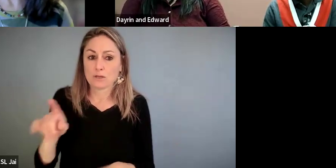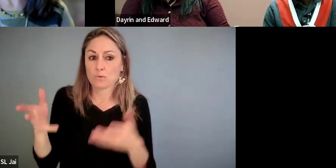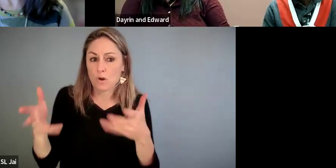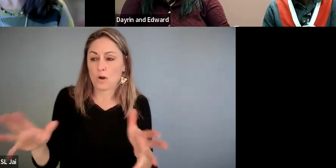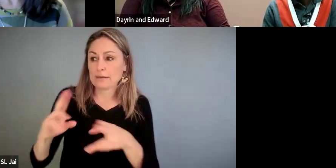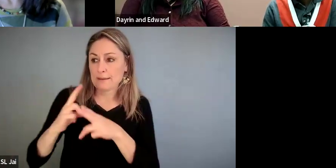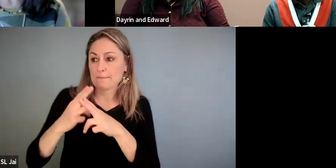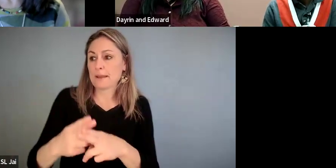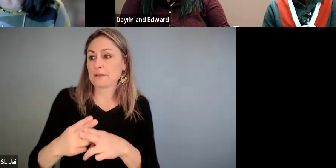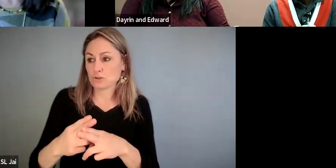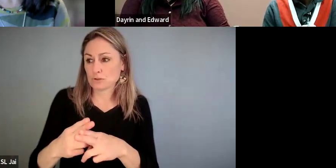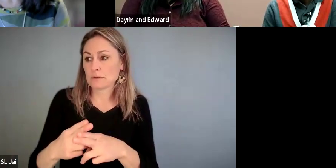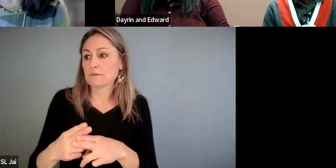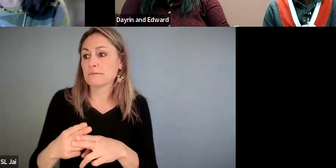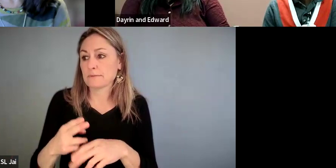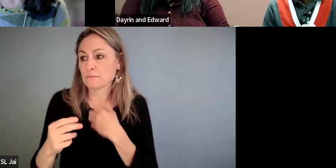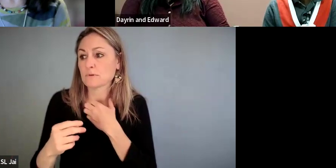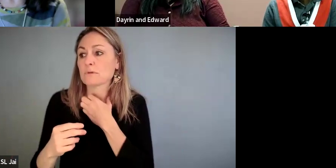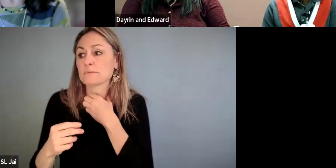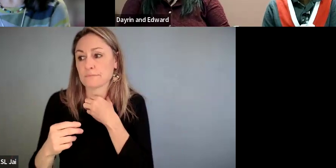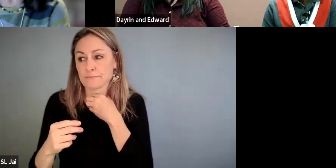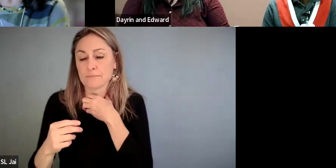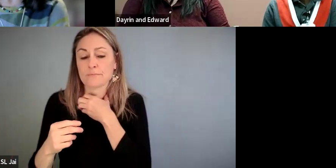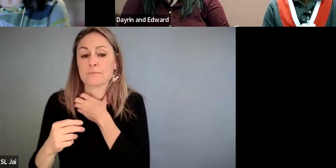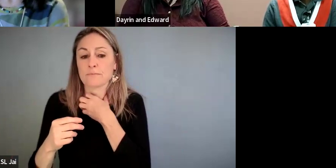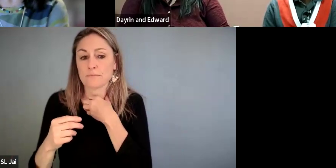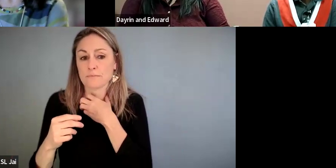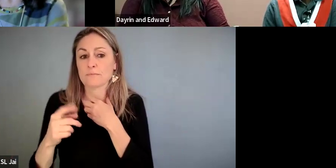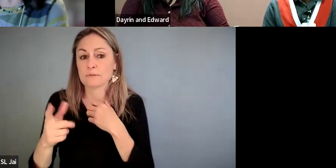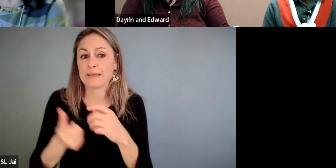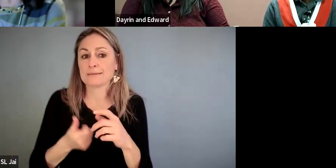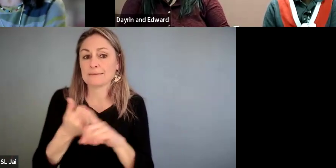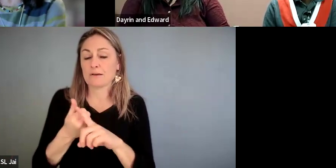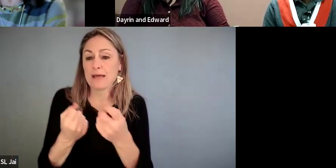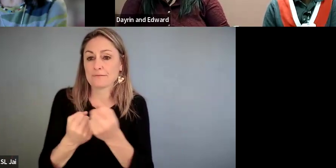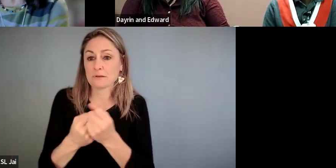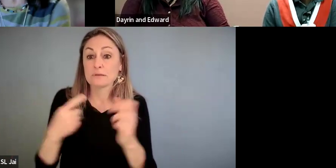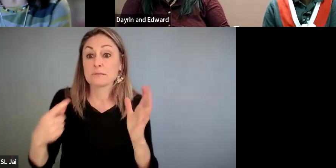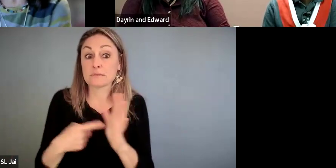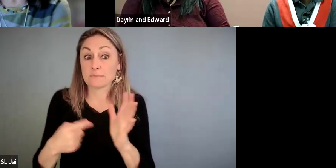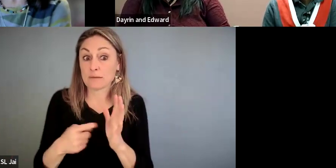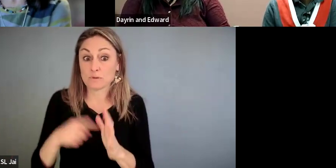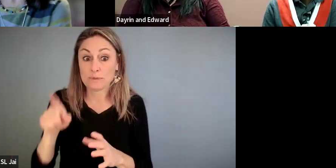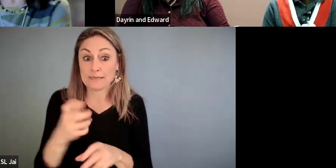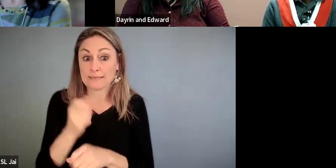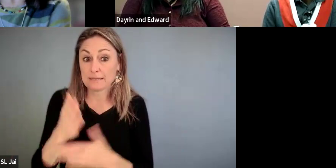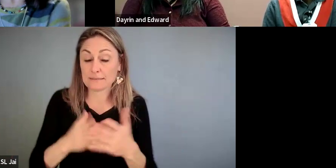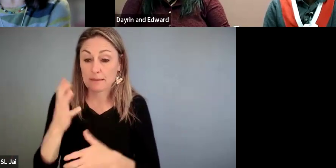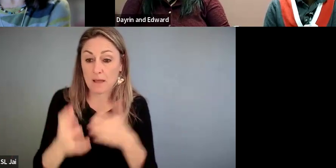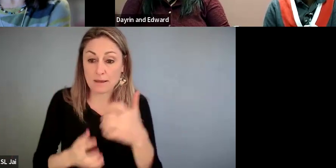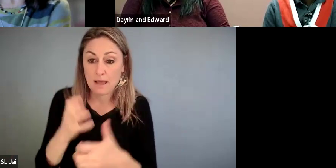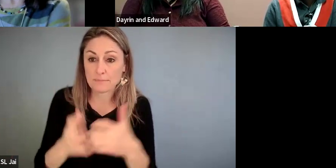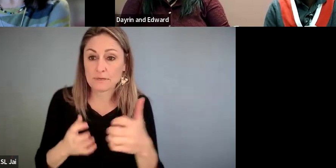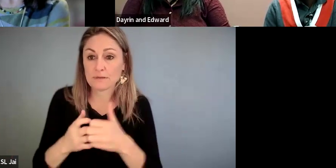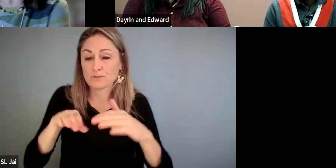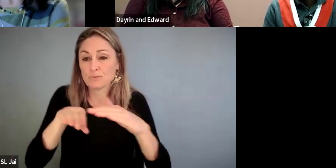be a good self-advocate, sometimes we need to get some accommodations to access